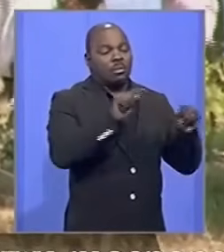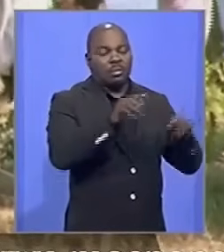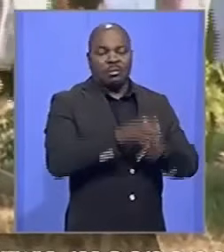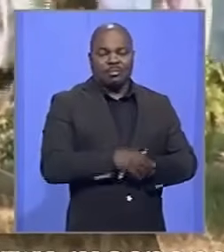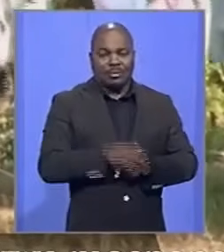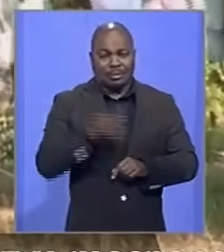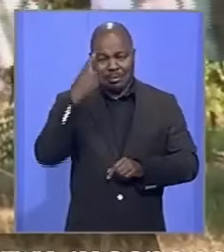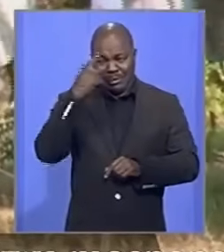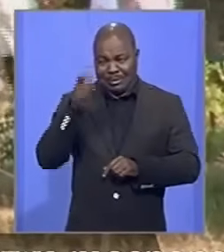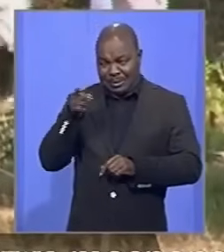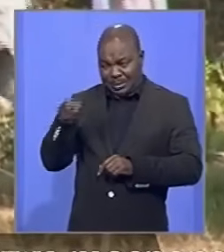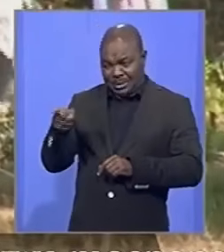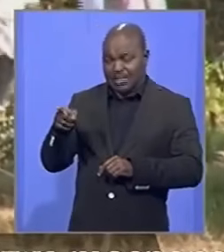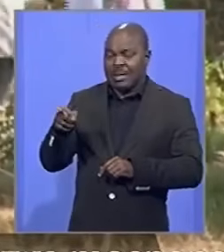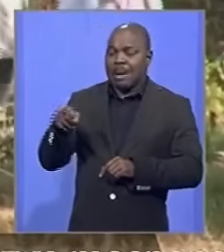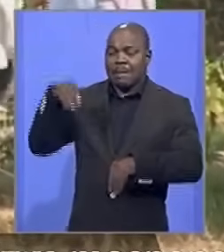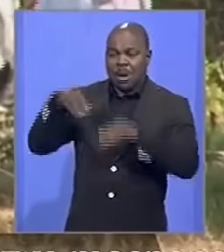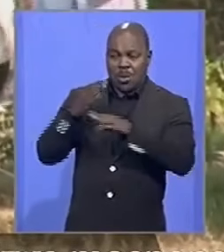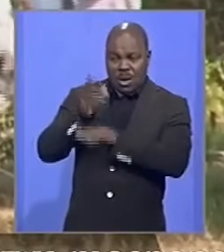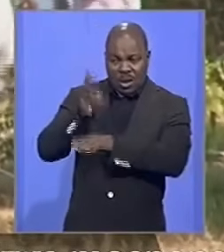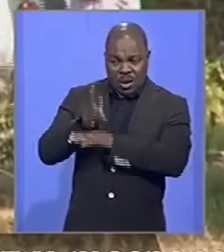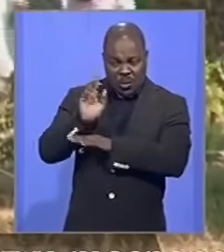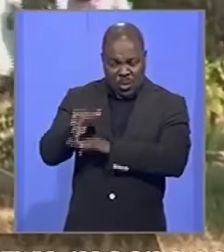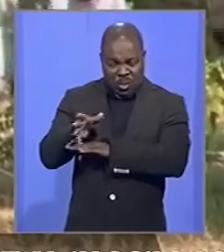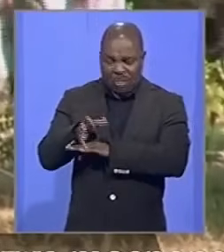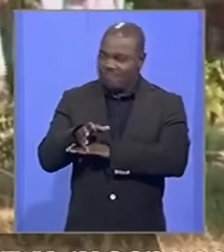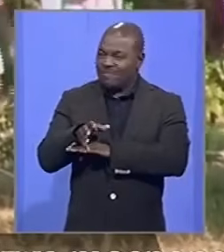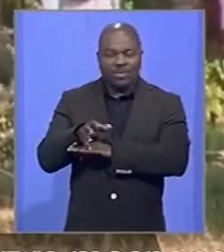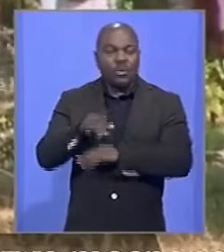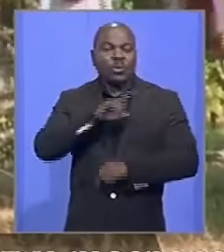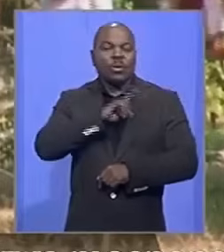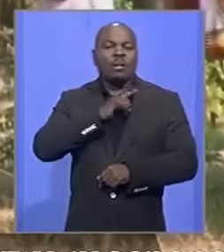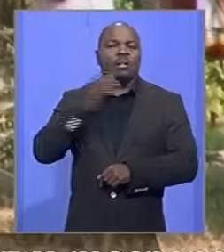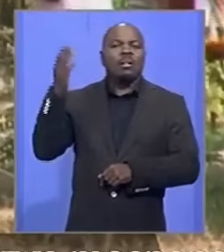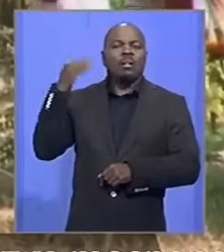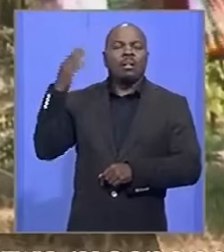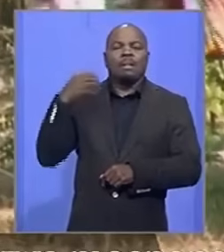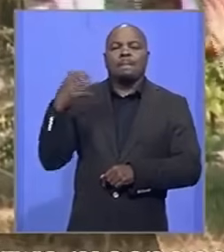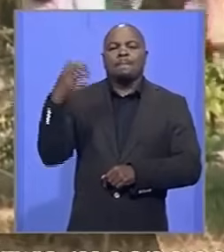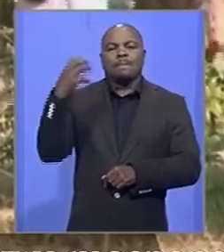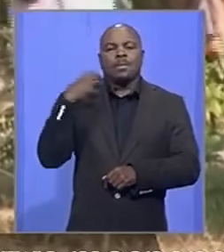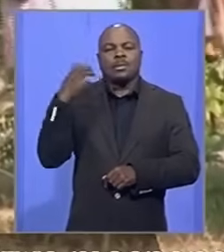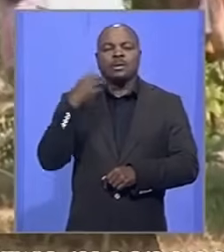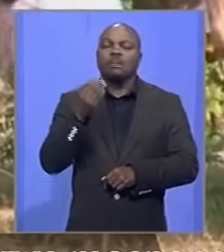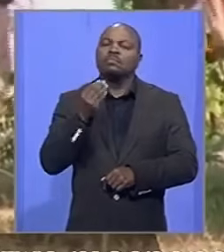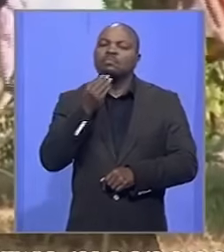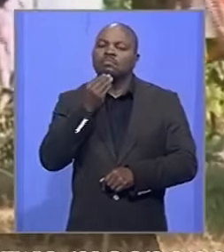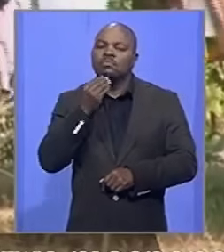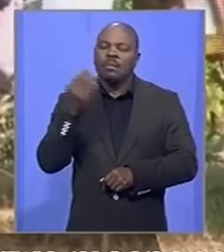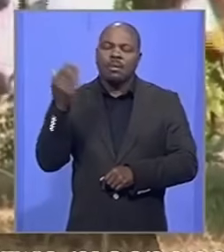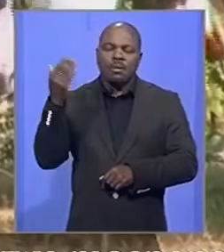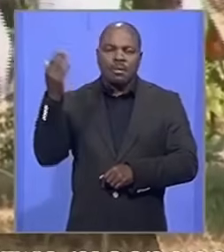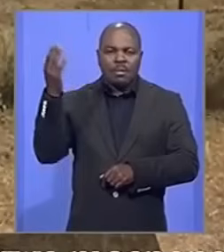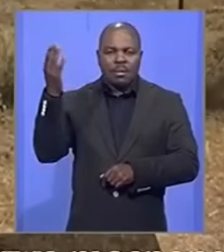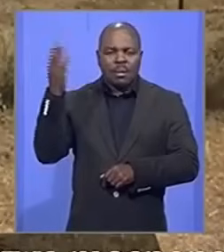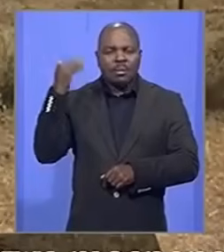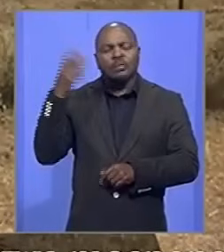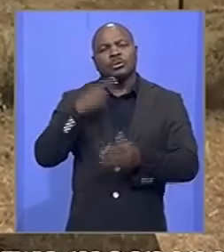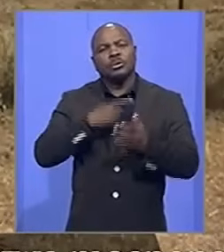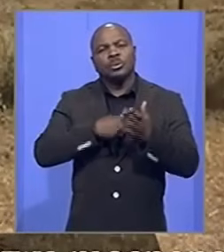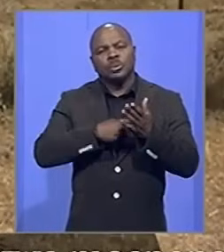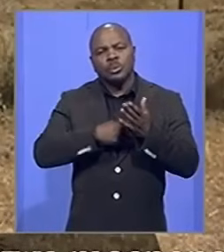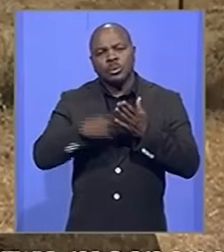fa moepo o tla dira gape jaaka tona ya lefapha la di-mineral le energy Gwede Mantashe ane a buile kgwedi e fetileng. The